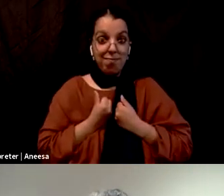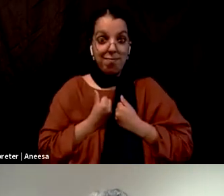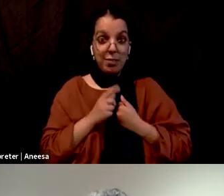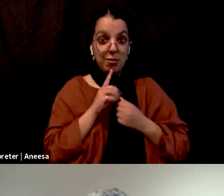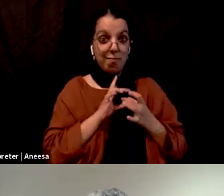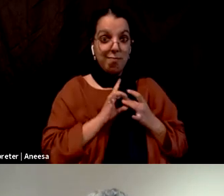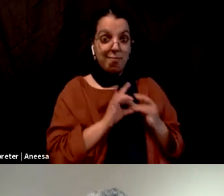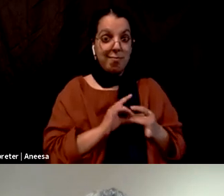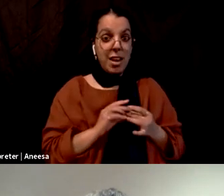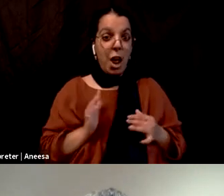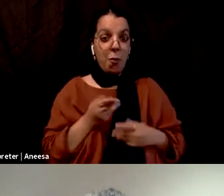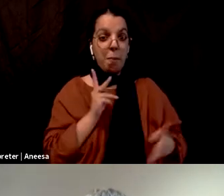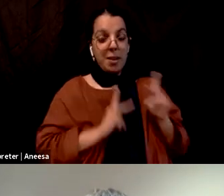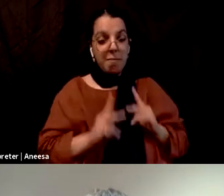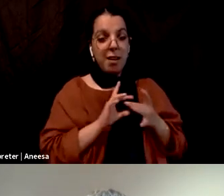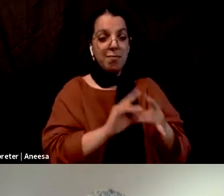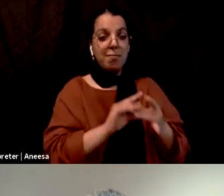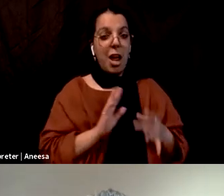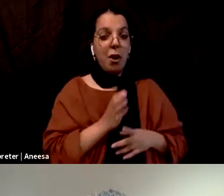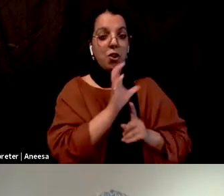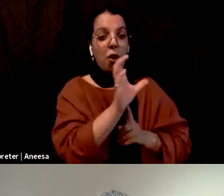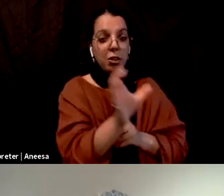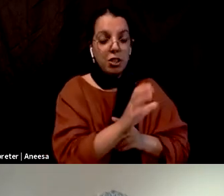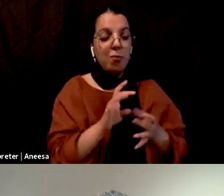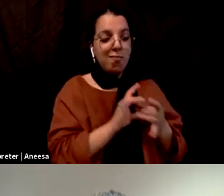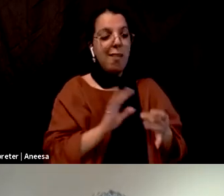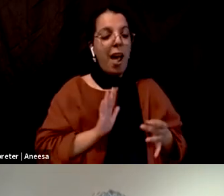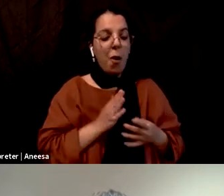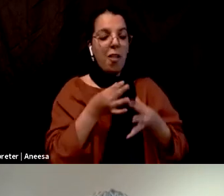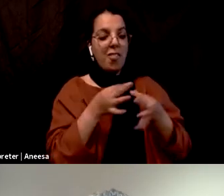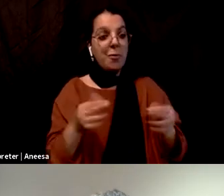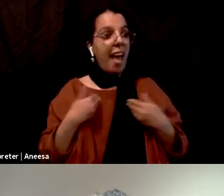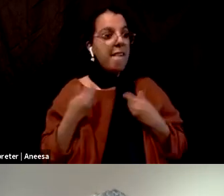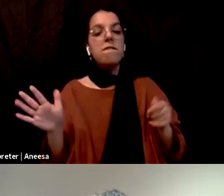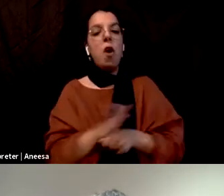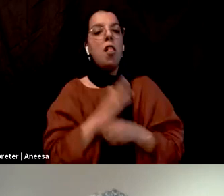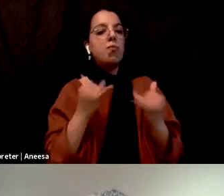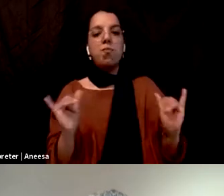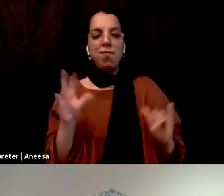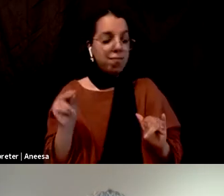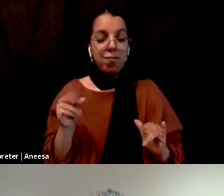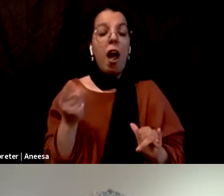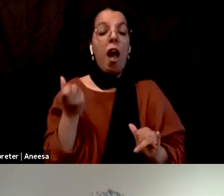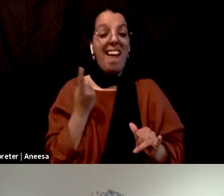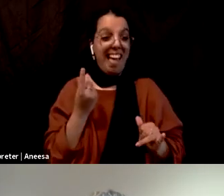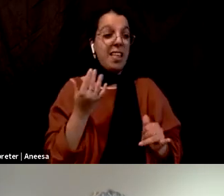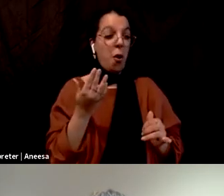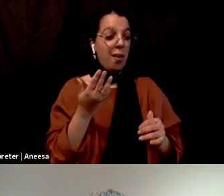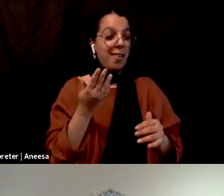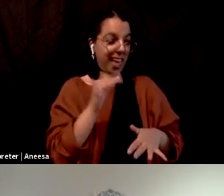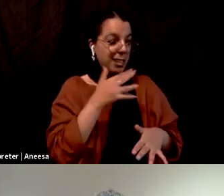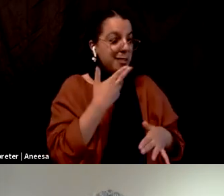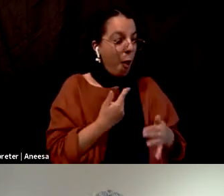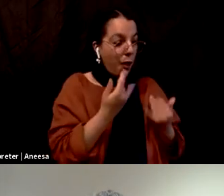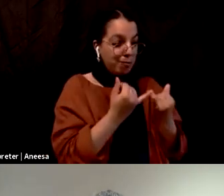with our people, with our culture, with our language, and we organize ourselves based on land. And so, you know,